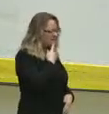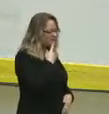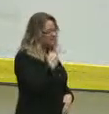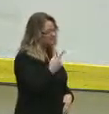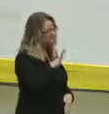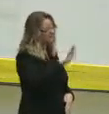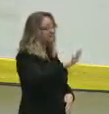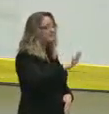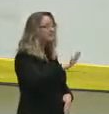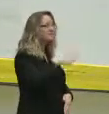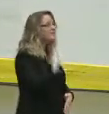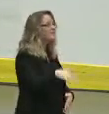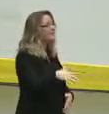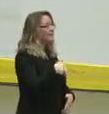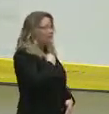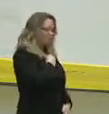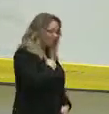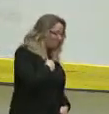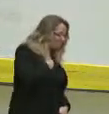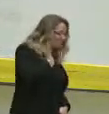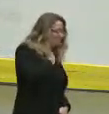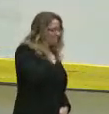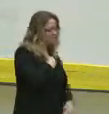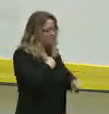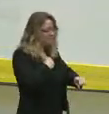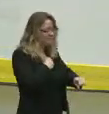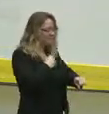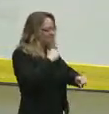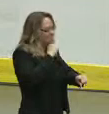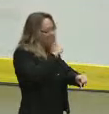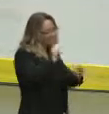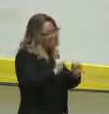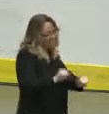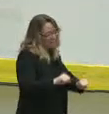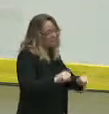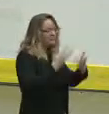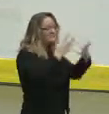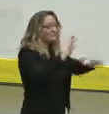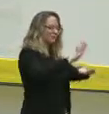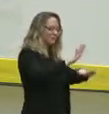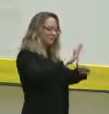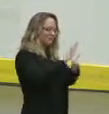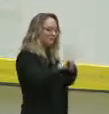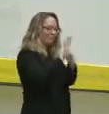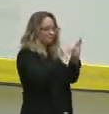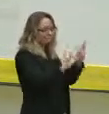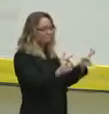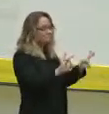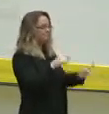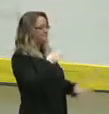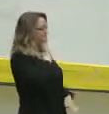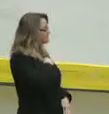regrets was not being able to complete his education. Excuse me.